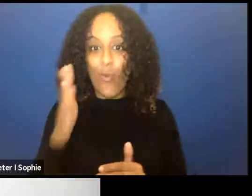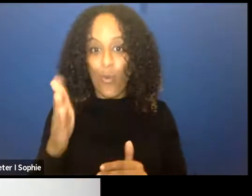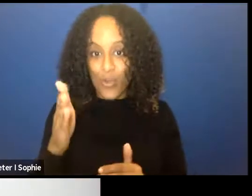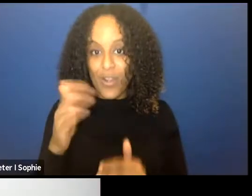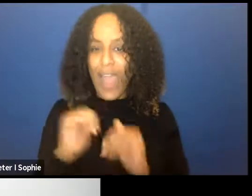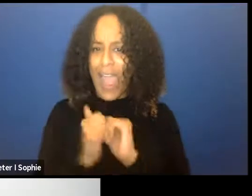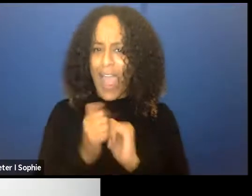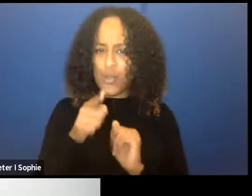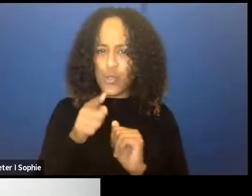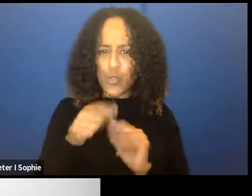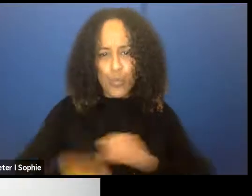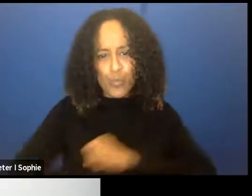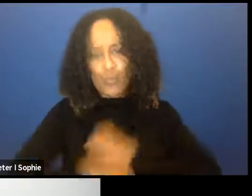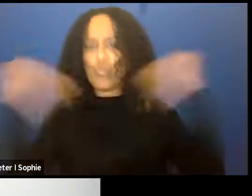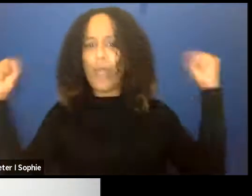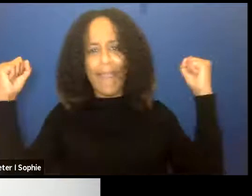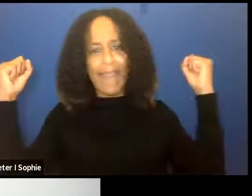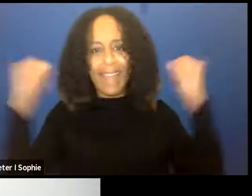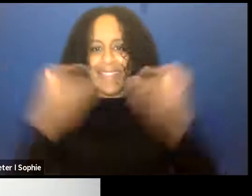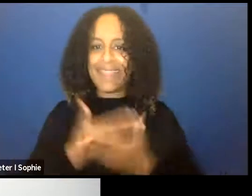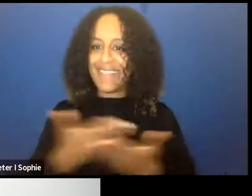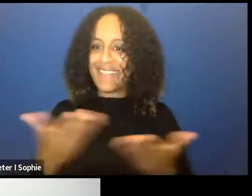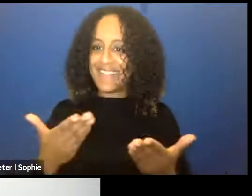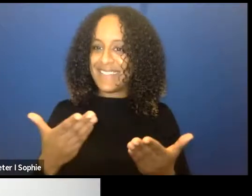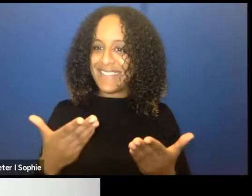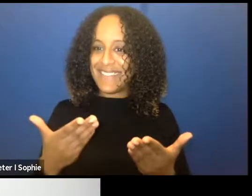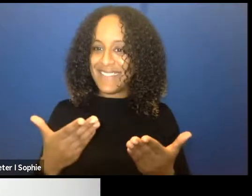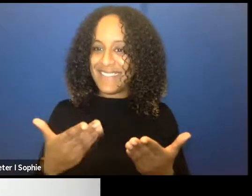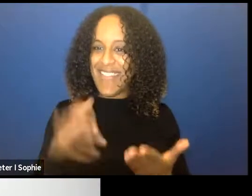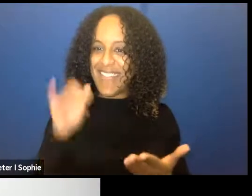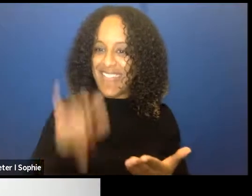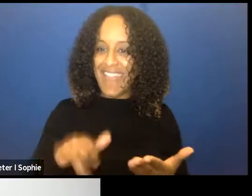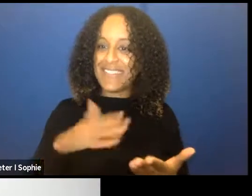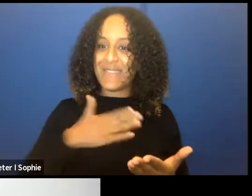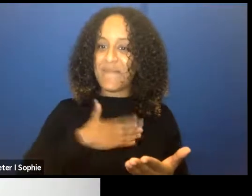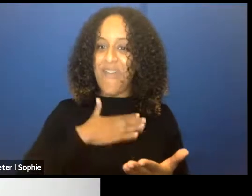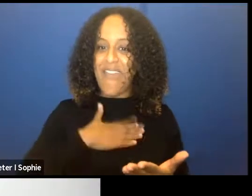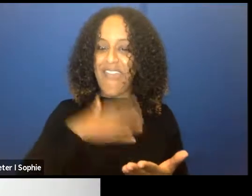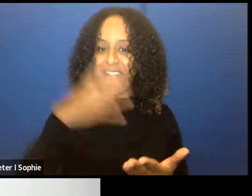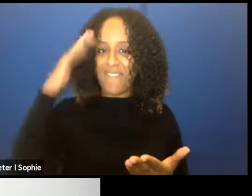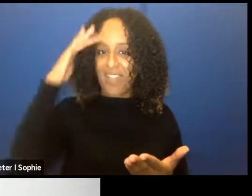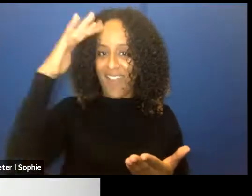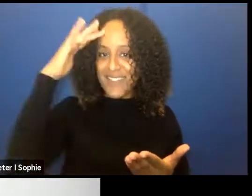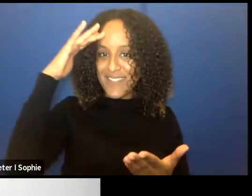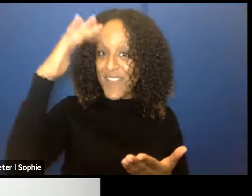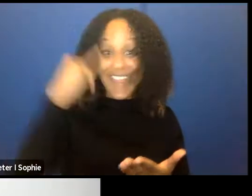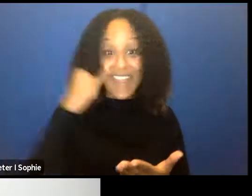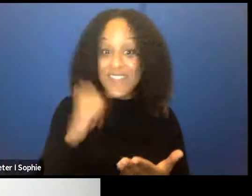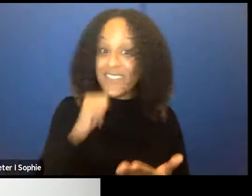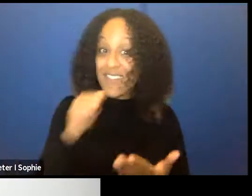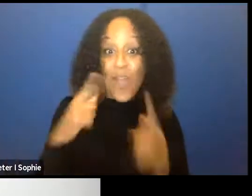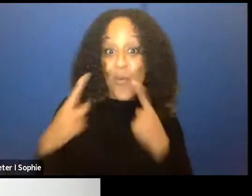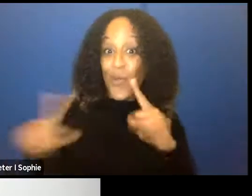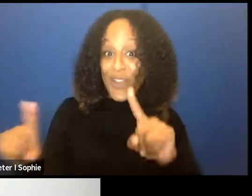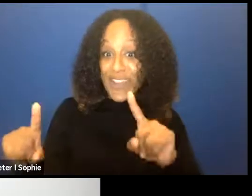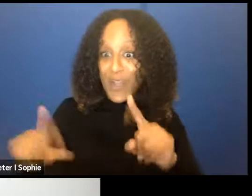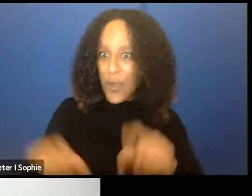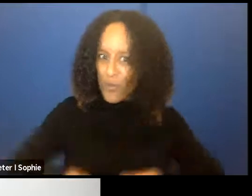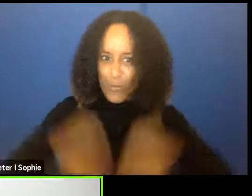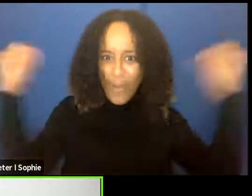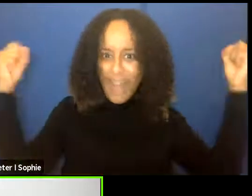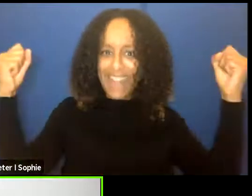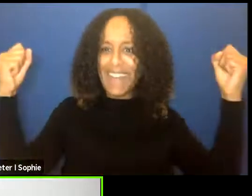do you break things? That's always kind of been my philosophy, is like, if it's not working, break